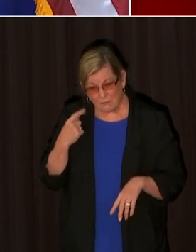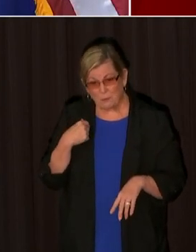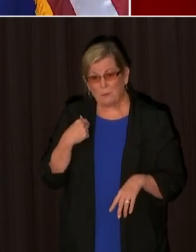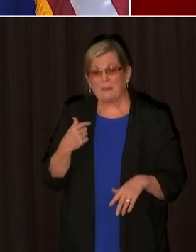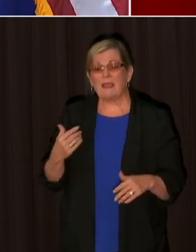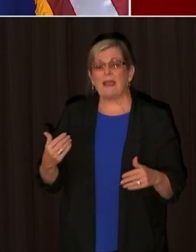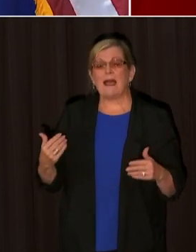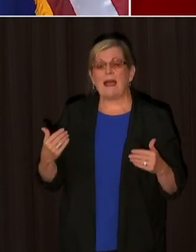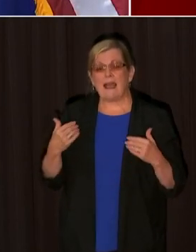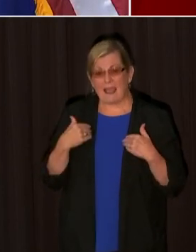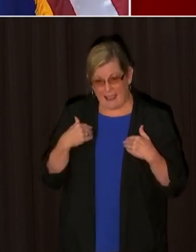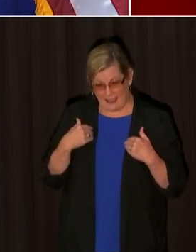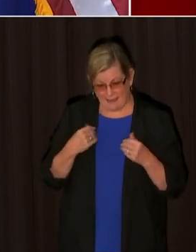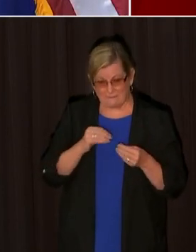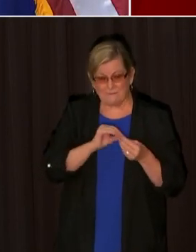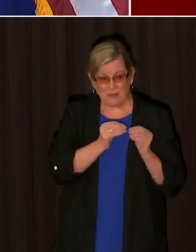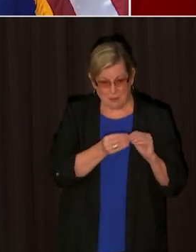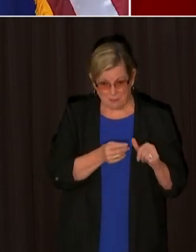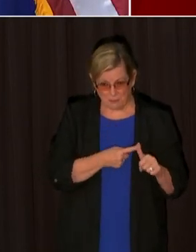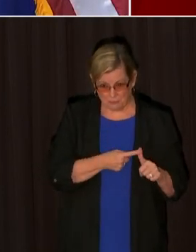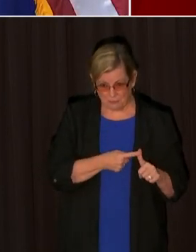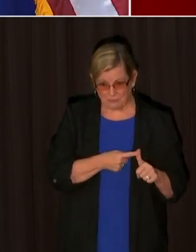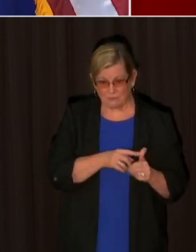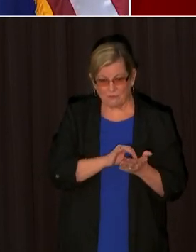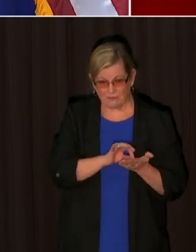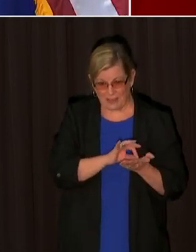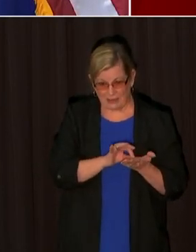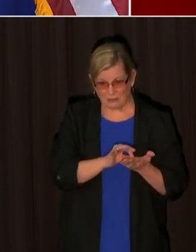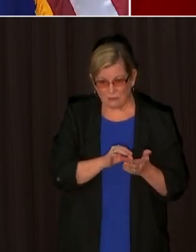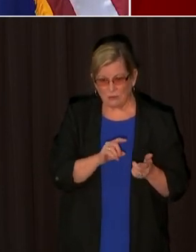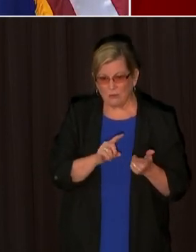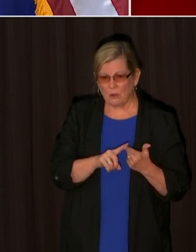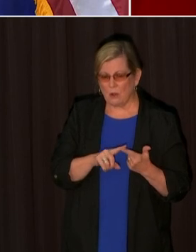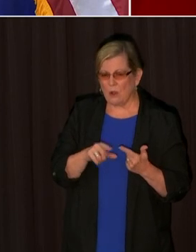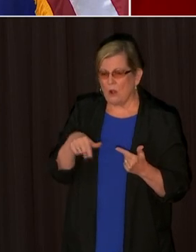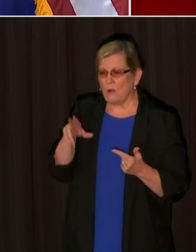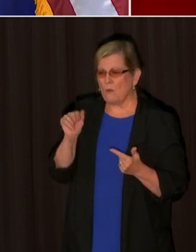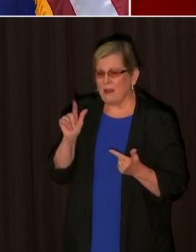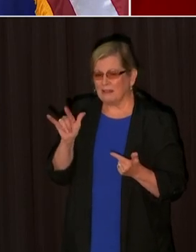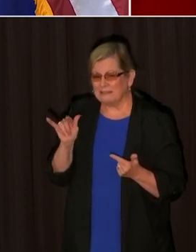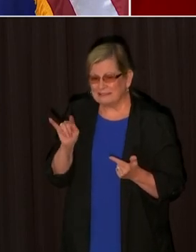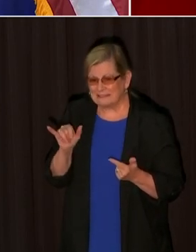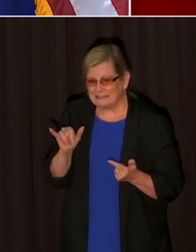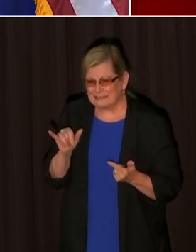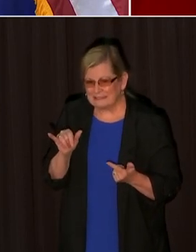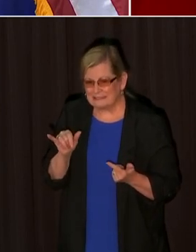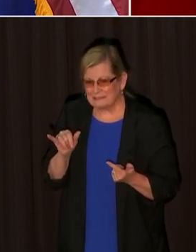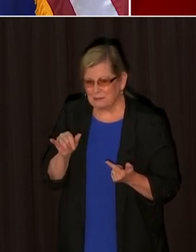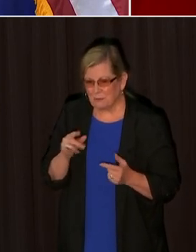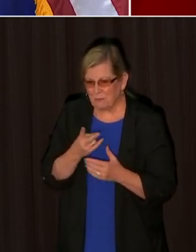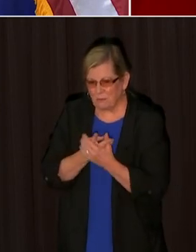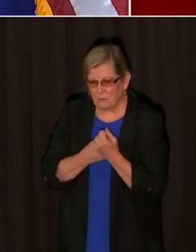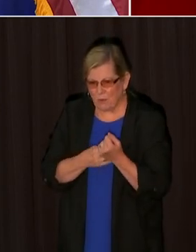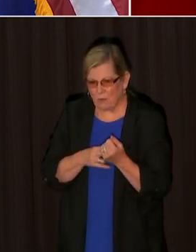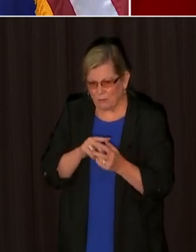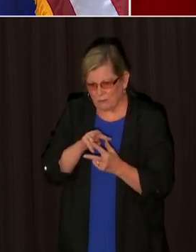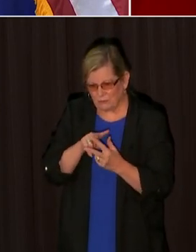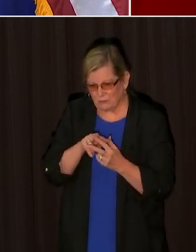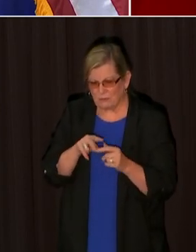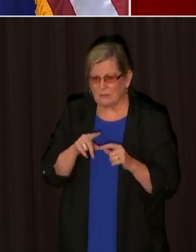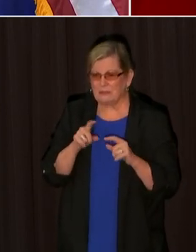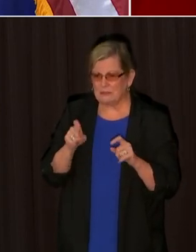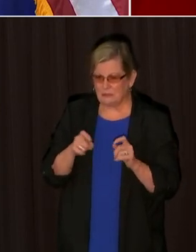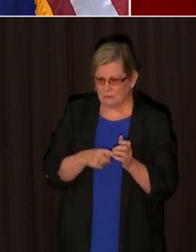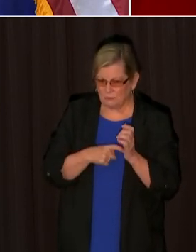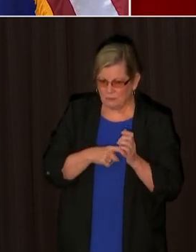quality to how we assess and evaluate where we are from a public health perspective. The counting of the